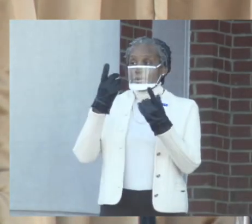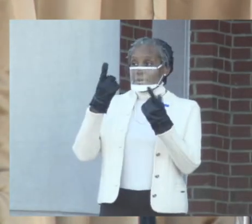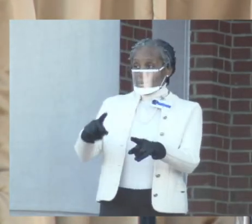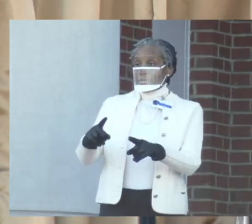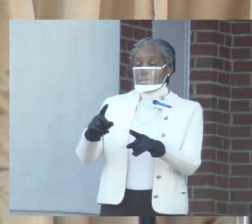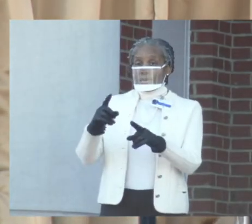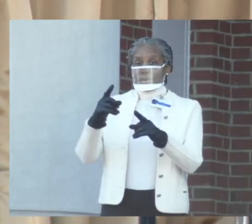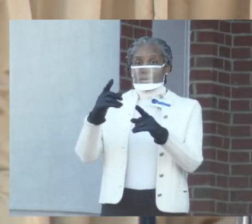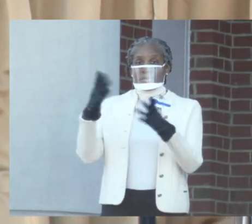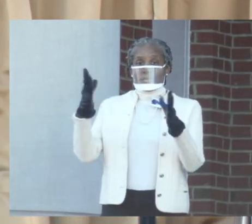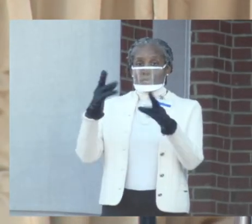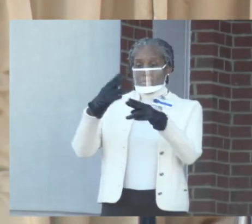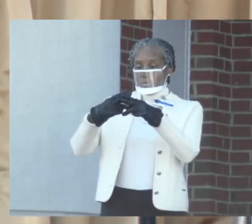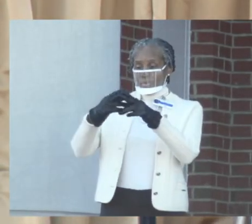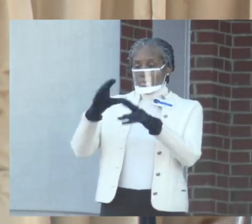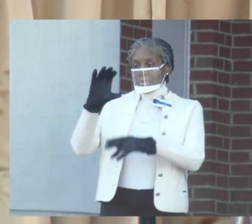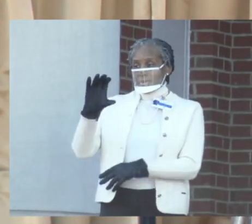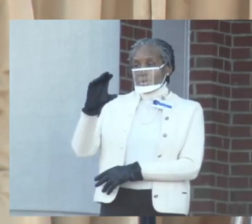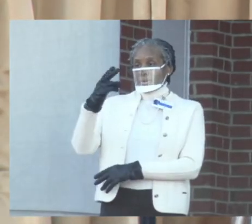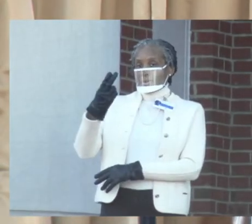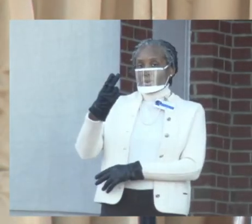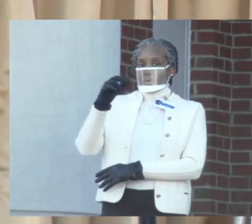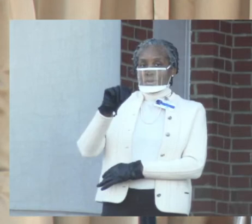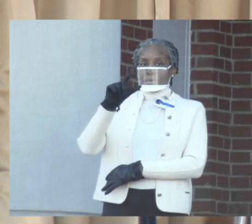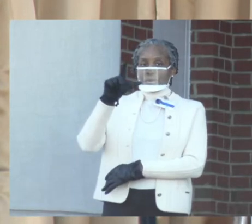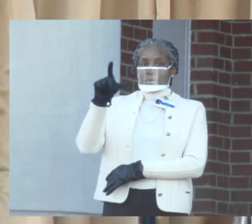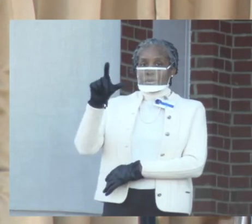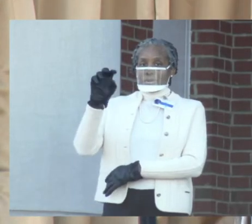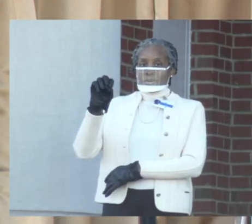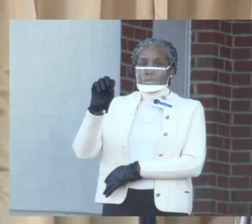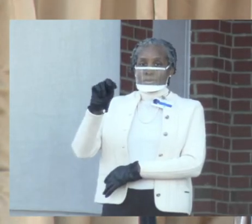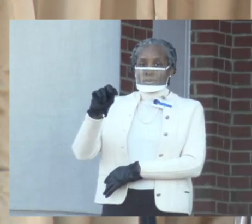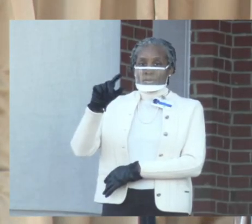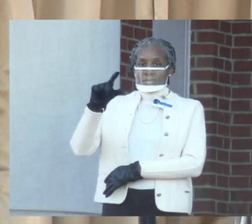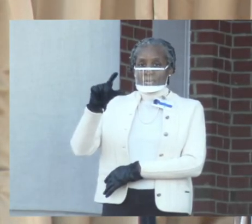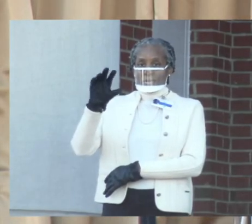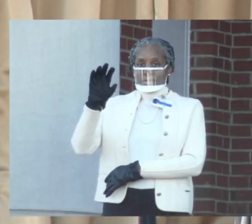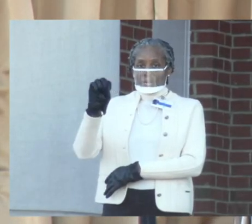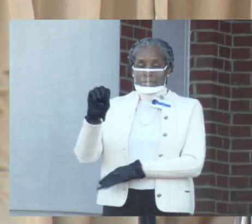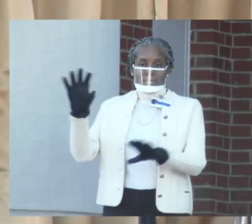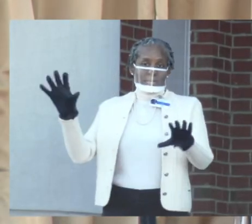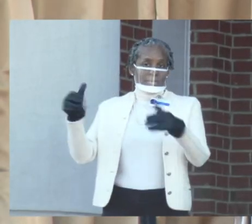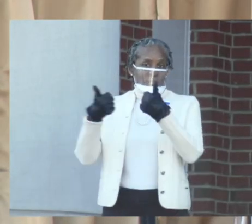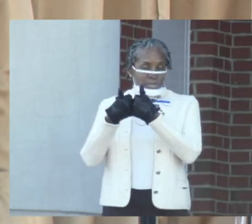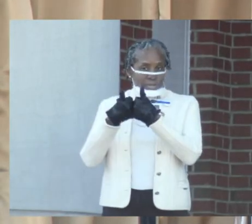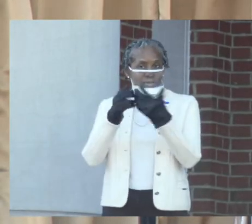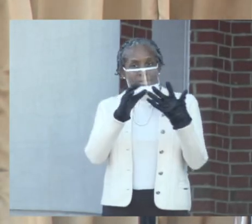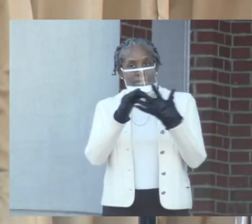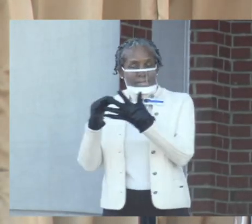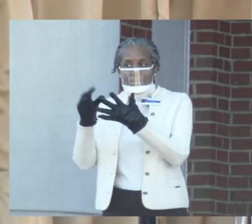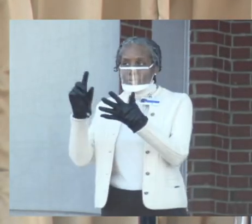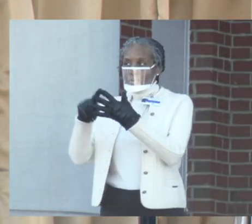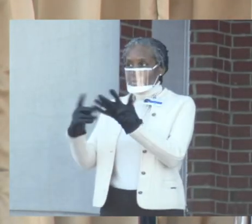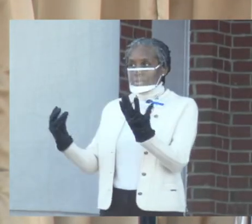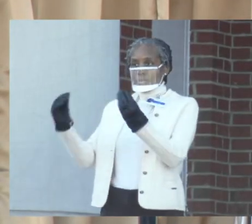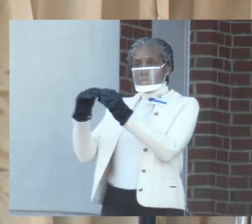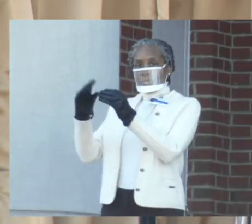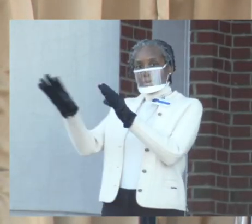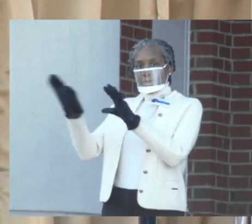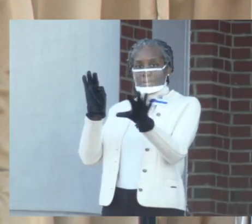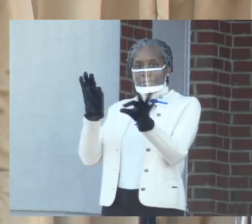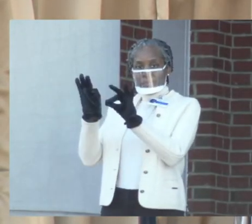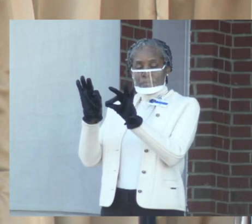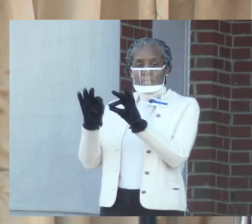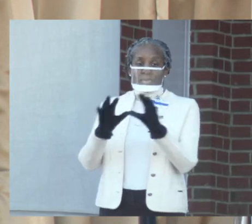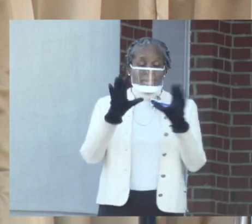about a thing called challenge is it does something to us. It's while we're in this thing called challenge that we come face